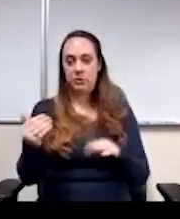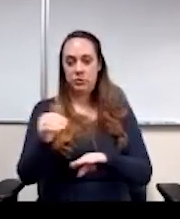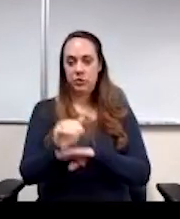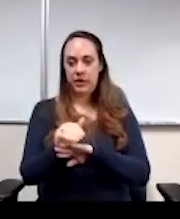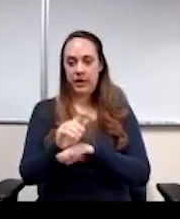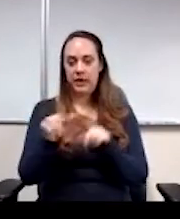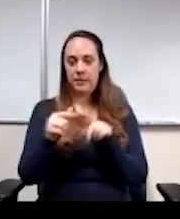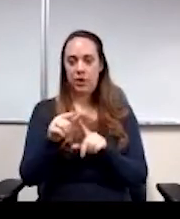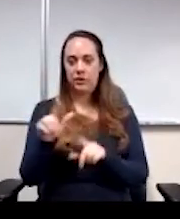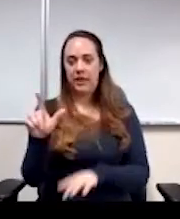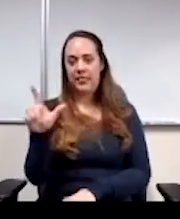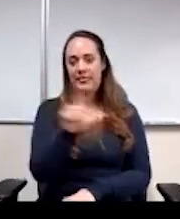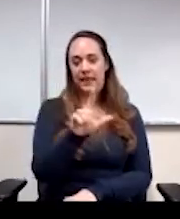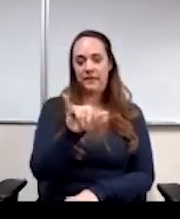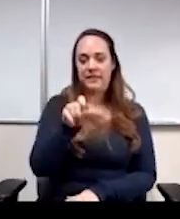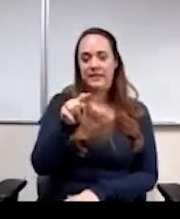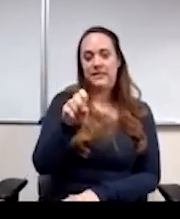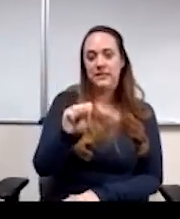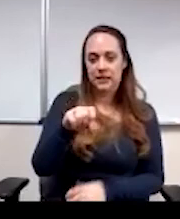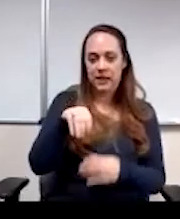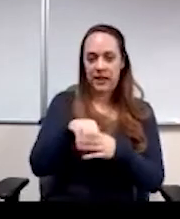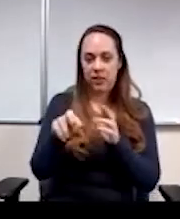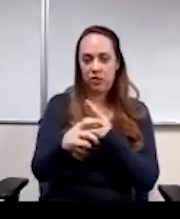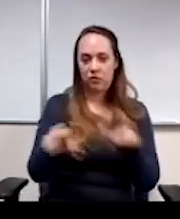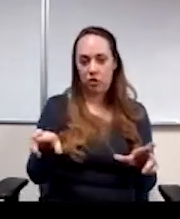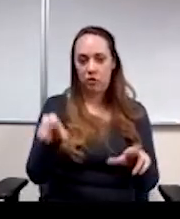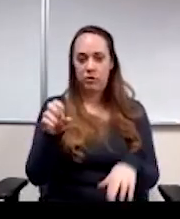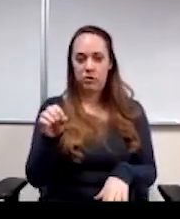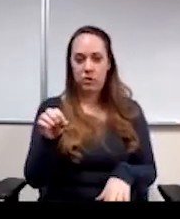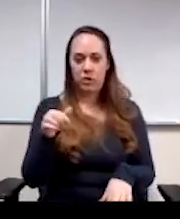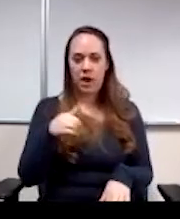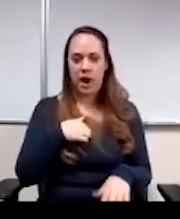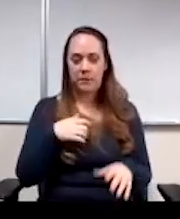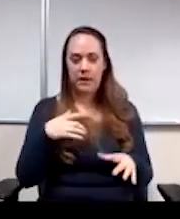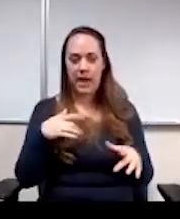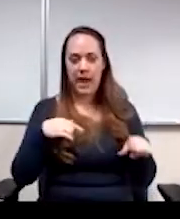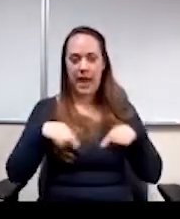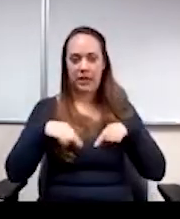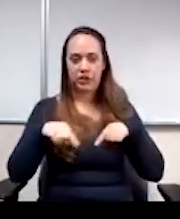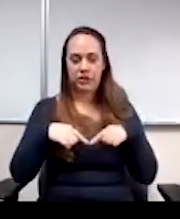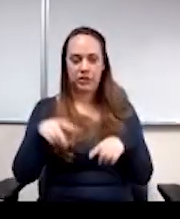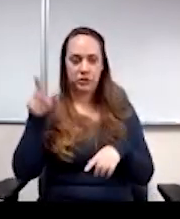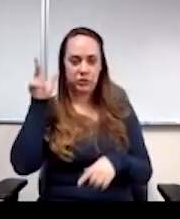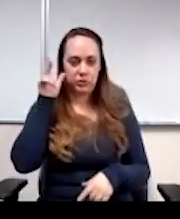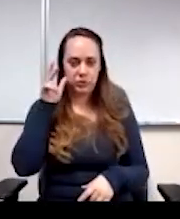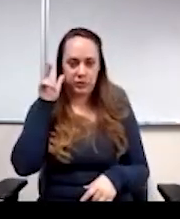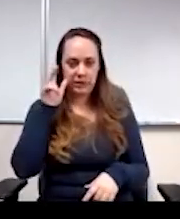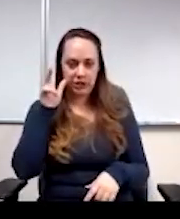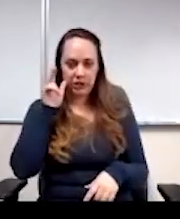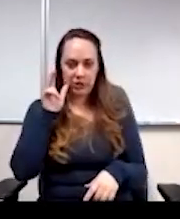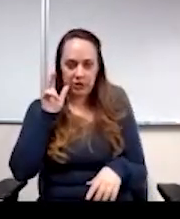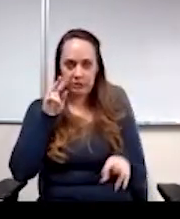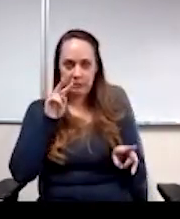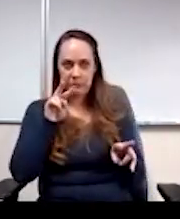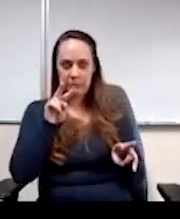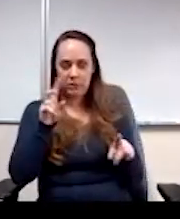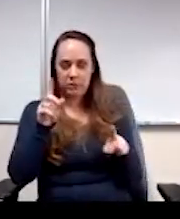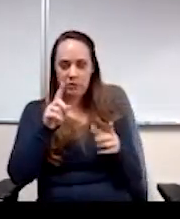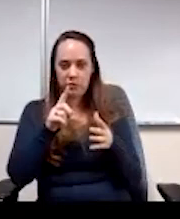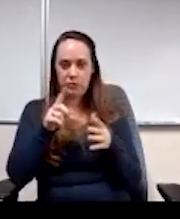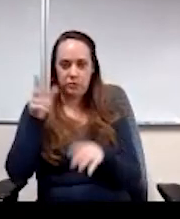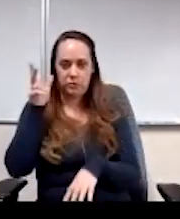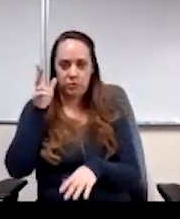like the leftists in the room. So I'm really anxious to hear why it is that